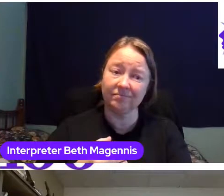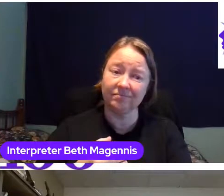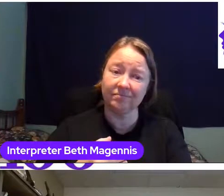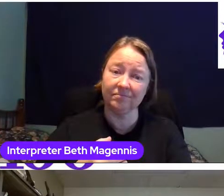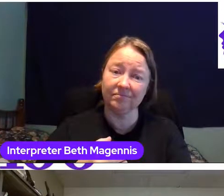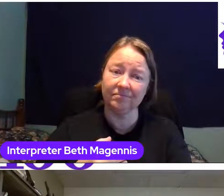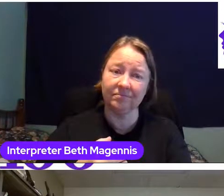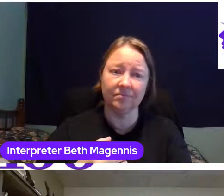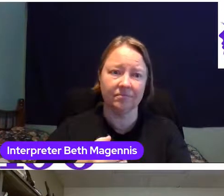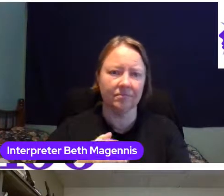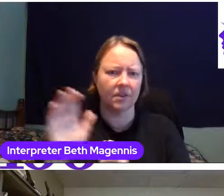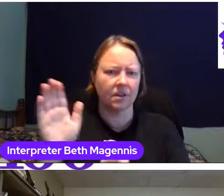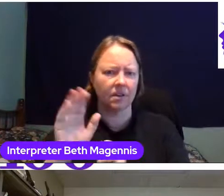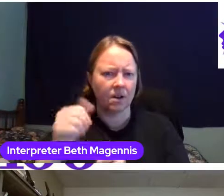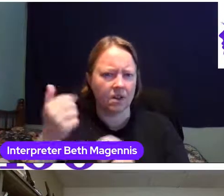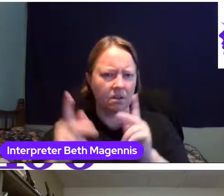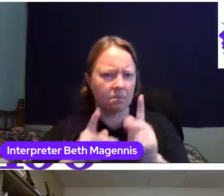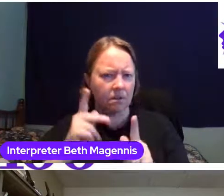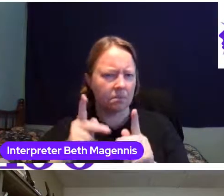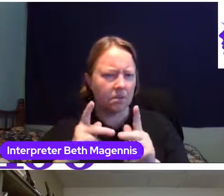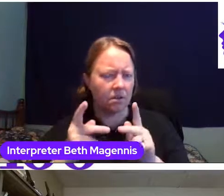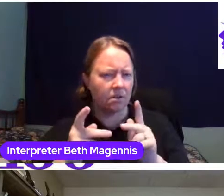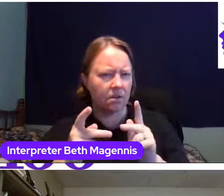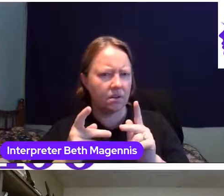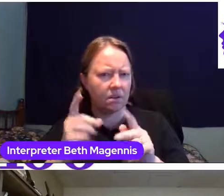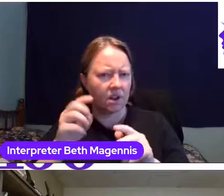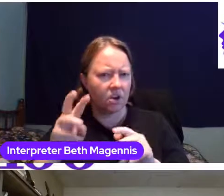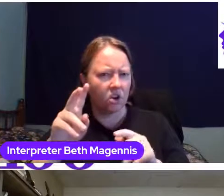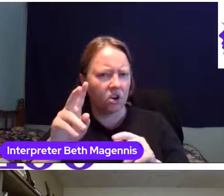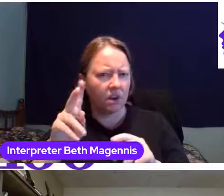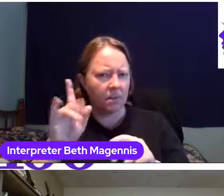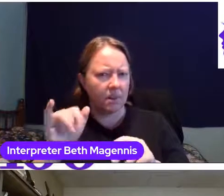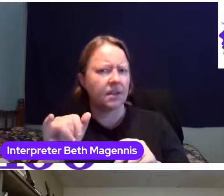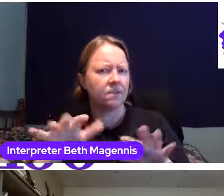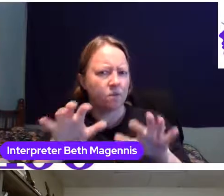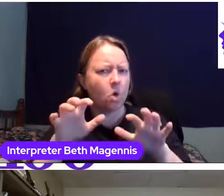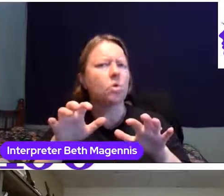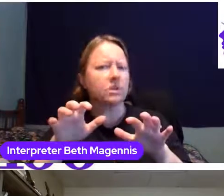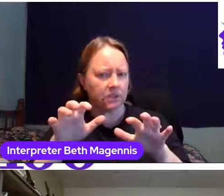Oh, are other people experiencing Dr. Kimberly being frozen?